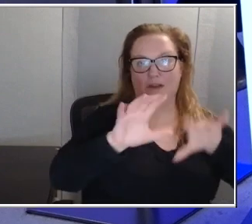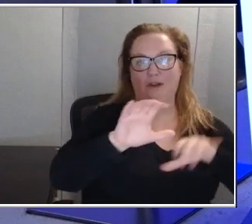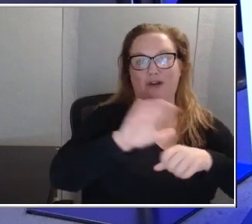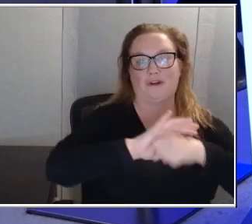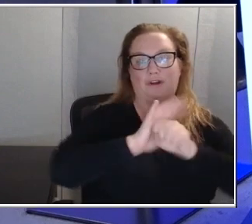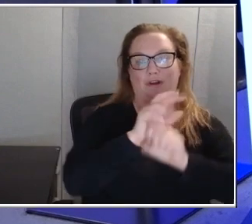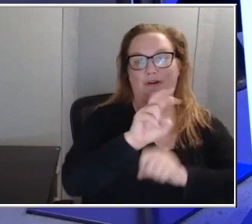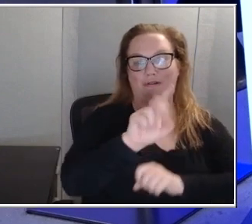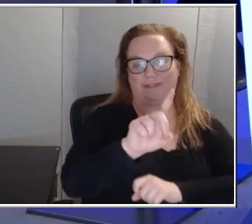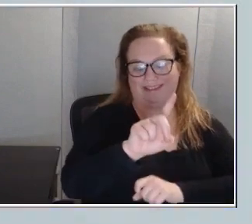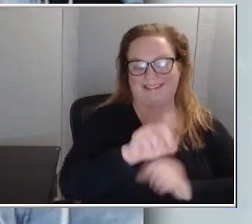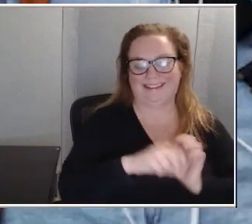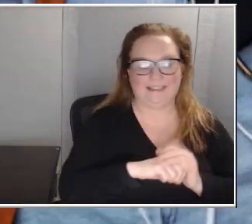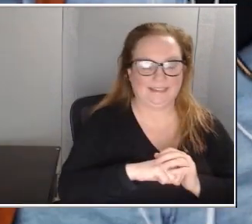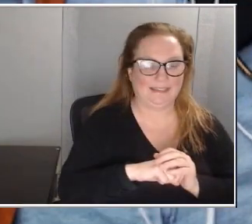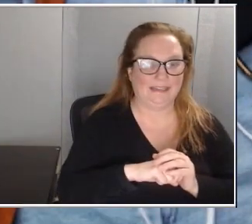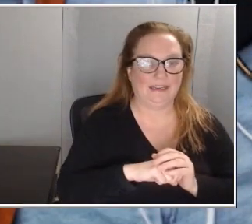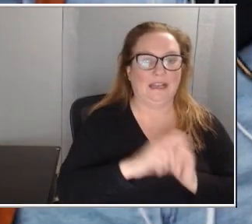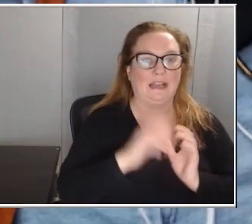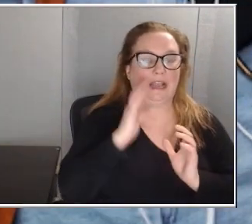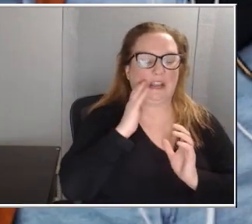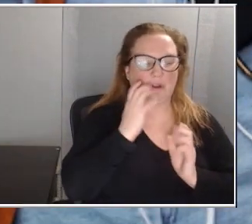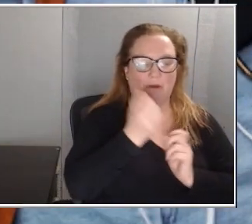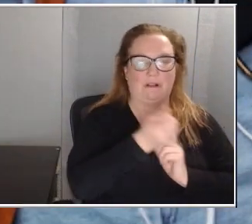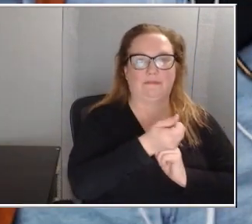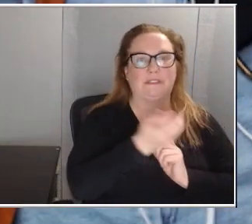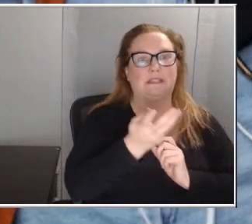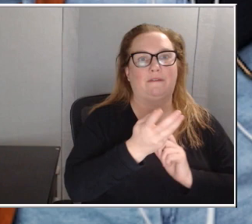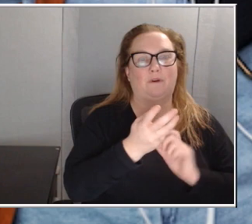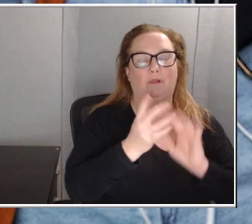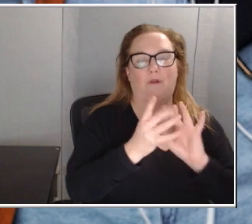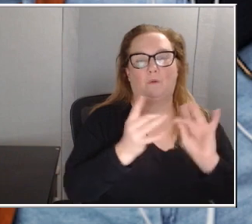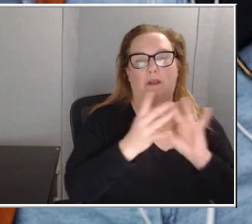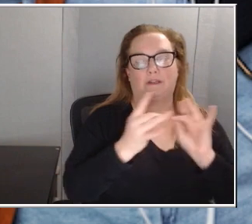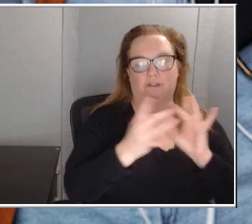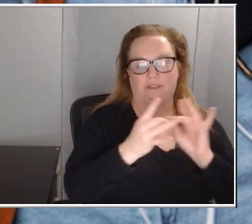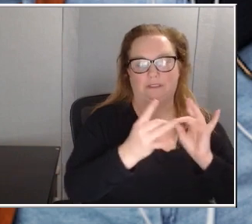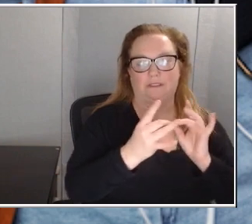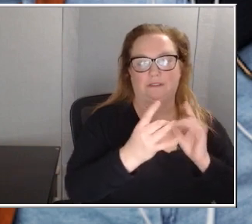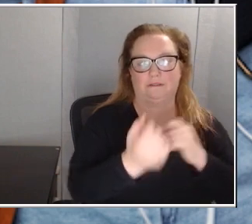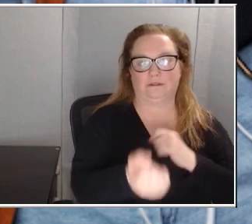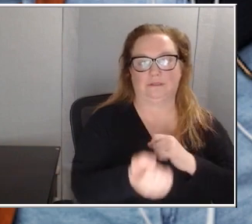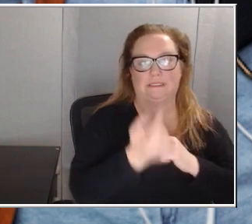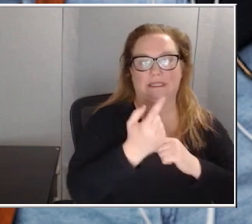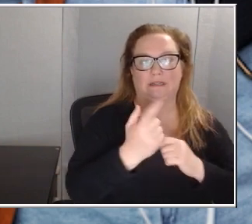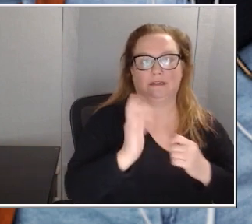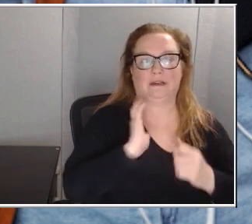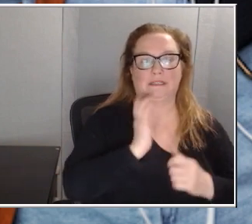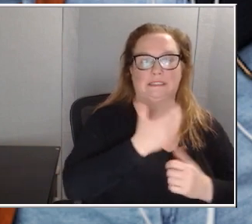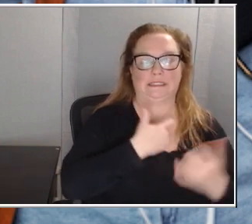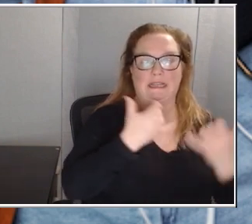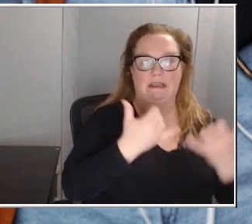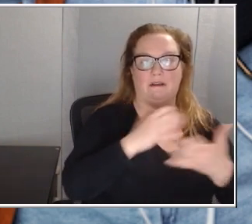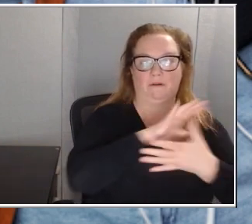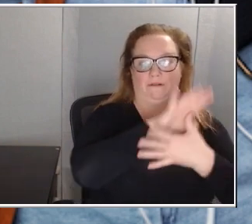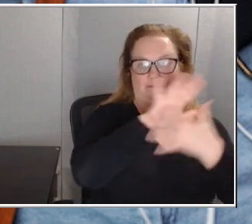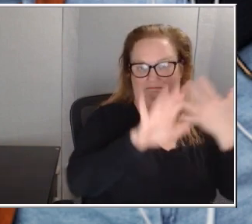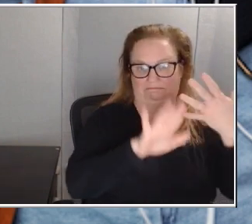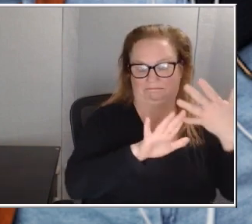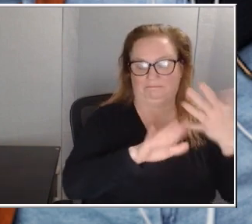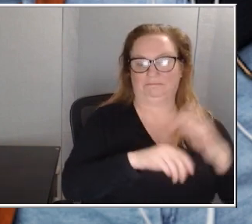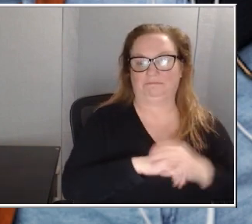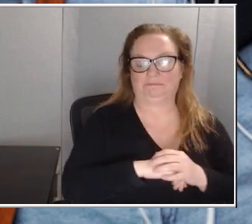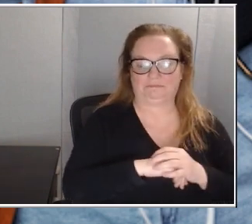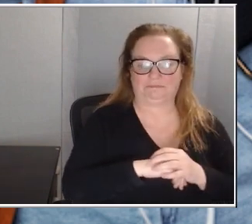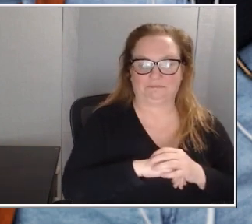both. I know our viewers will have some great questions for our guests. Send those in to us now on YouTube, Facebook, Twitter, and the Medical News